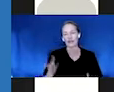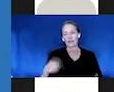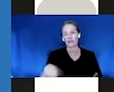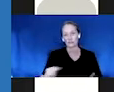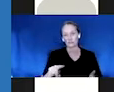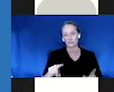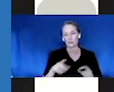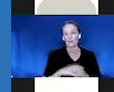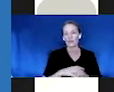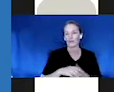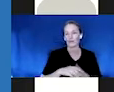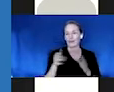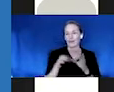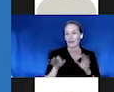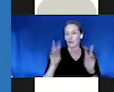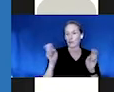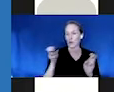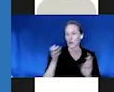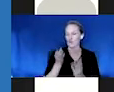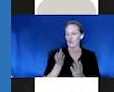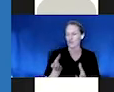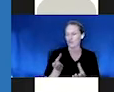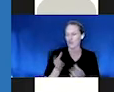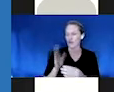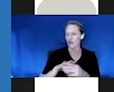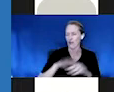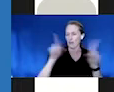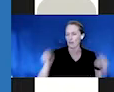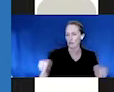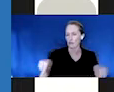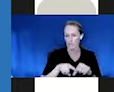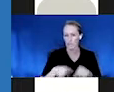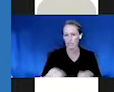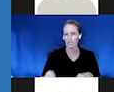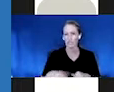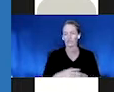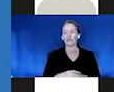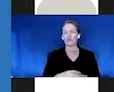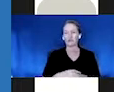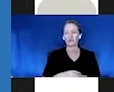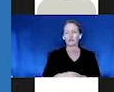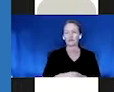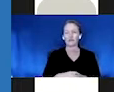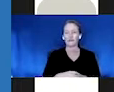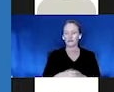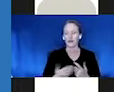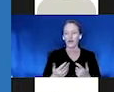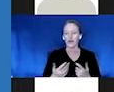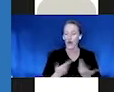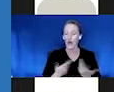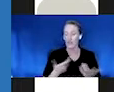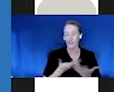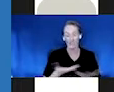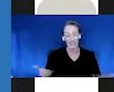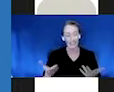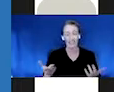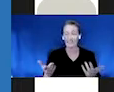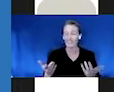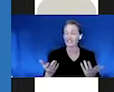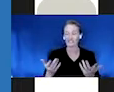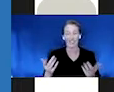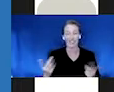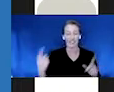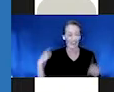unthinking expectations, and patterns of a social order that have been in place for so long, it looks like the natural order of